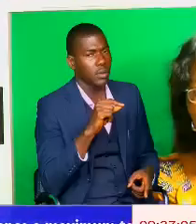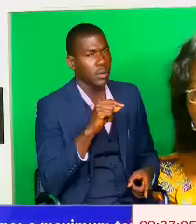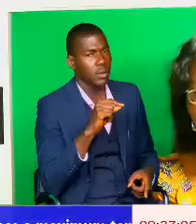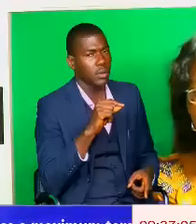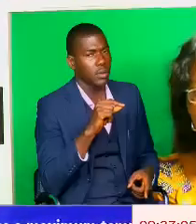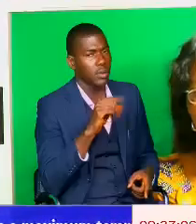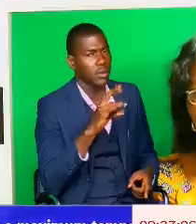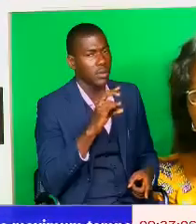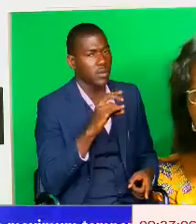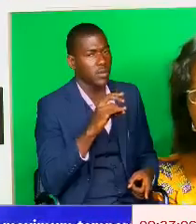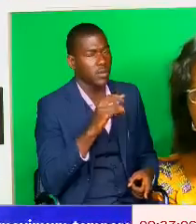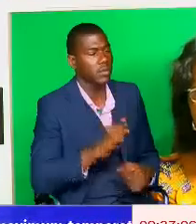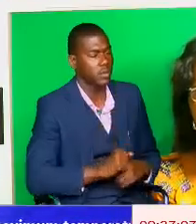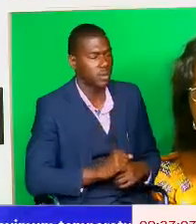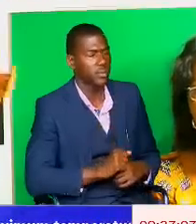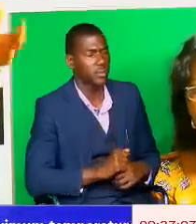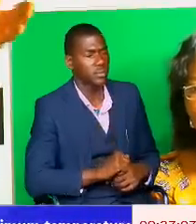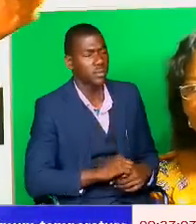2017,